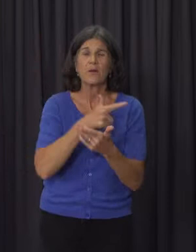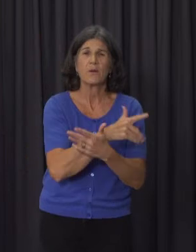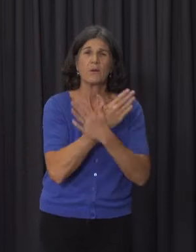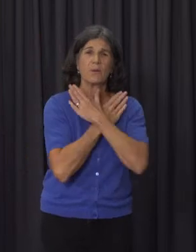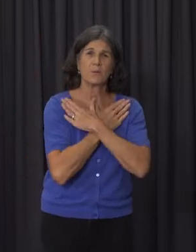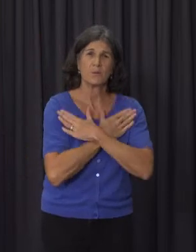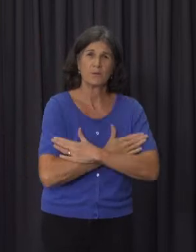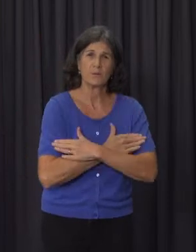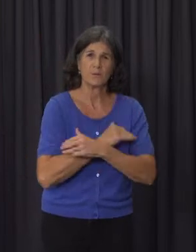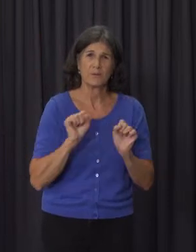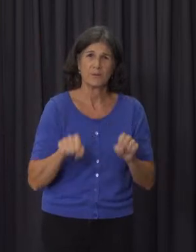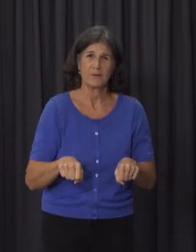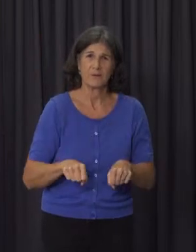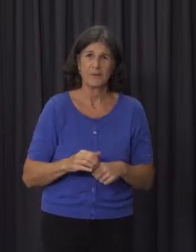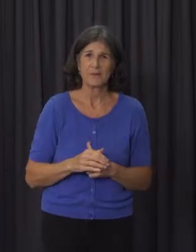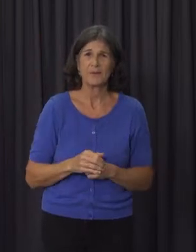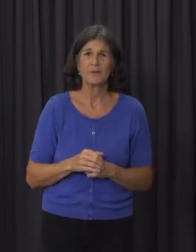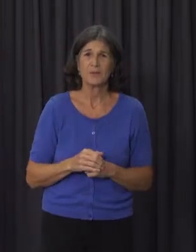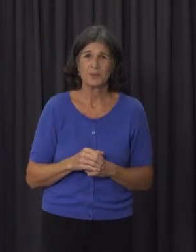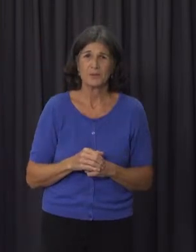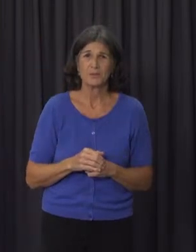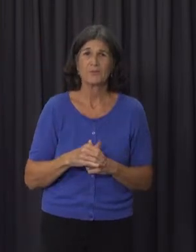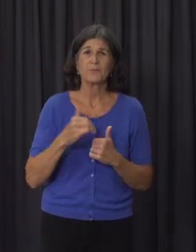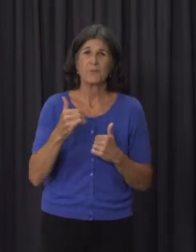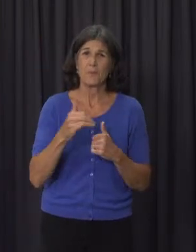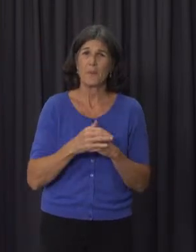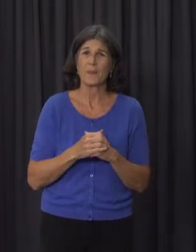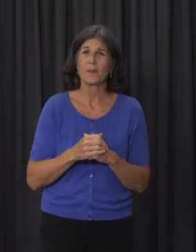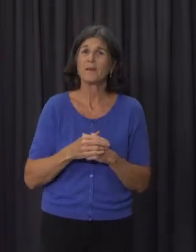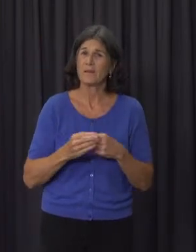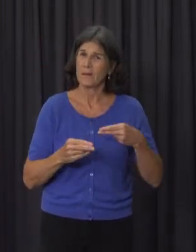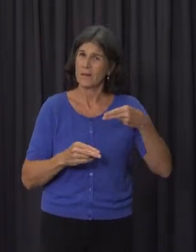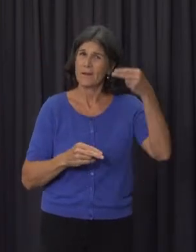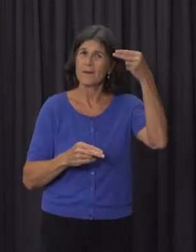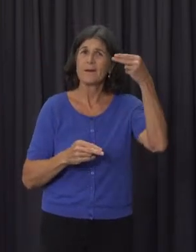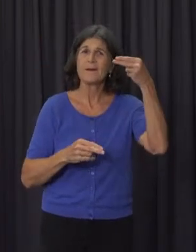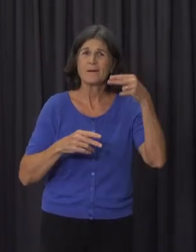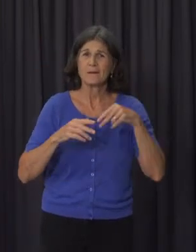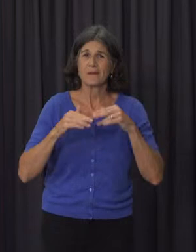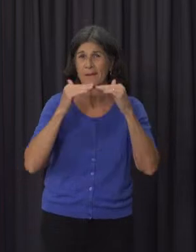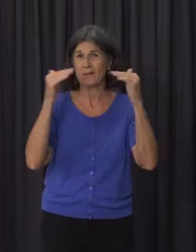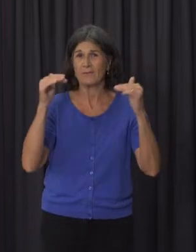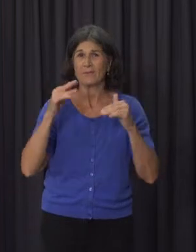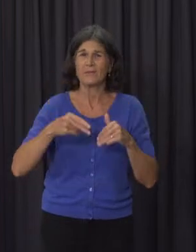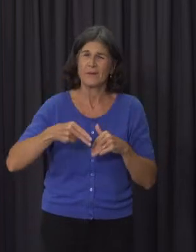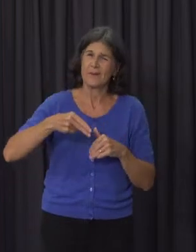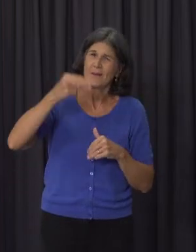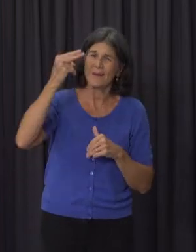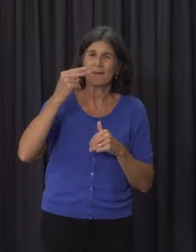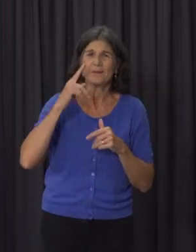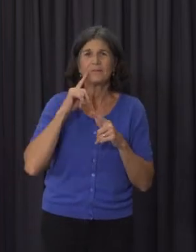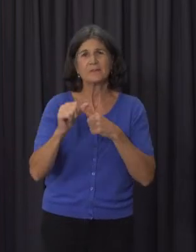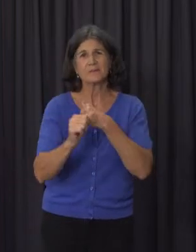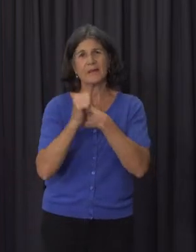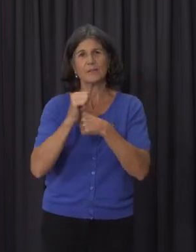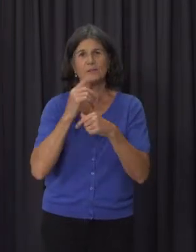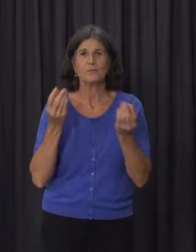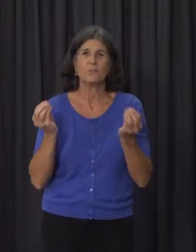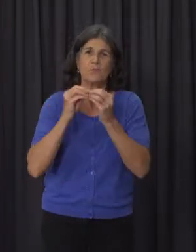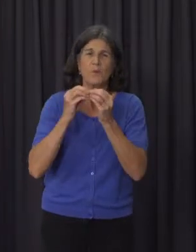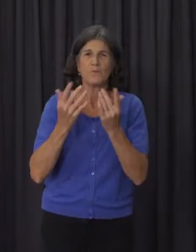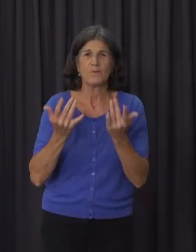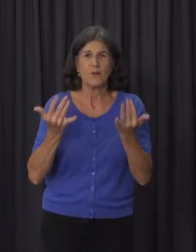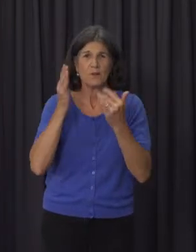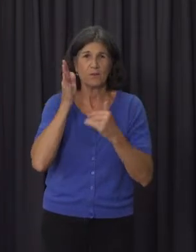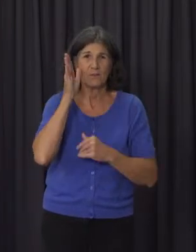to increase in the coming days. We thank Albertans for doing their part to prevent human-caused wildfires. Given the conditions, it's